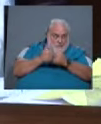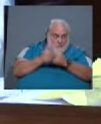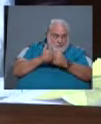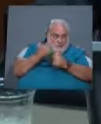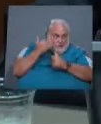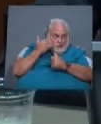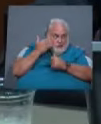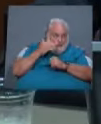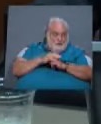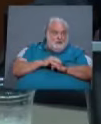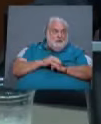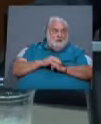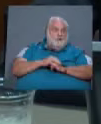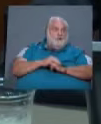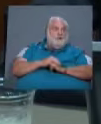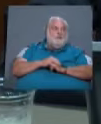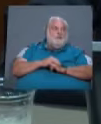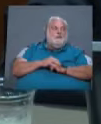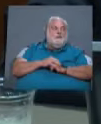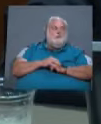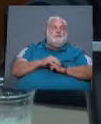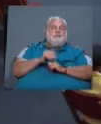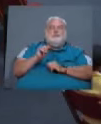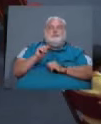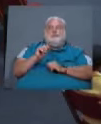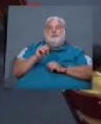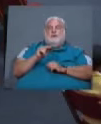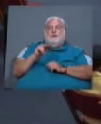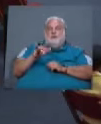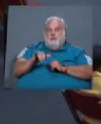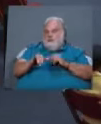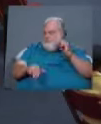know? Tony. I'm talking to you.